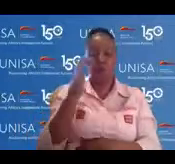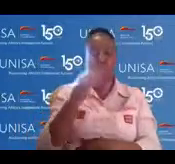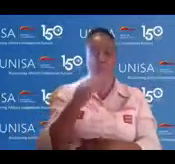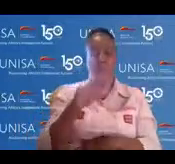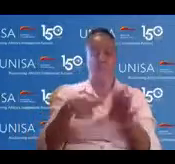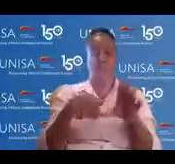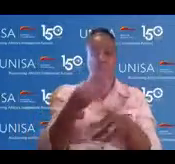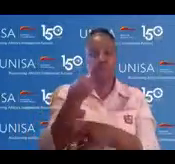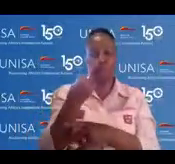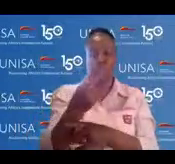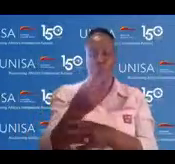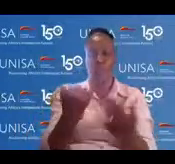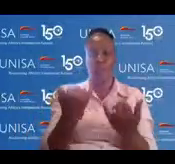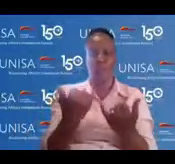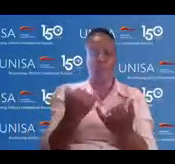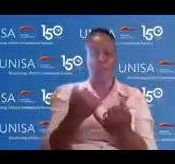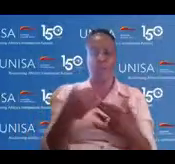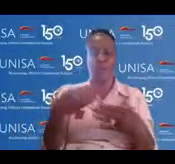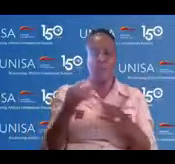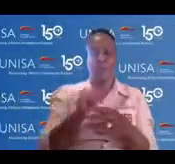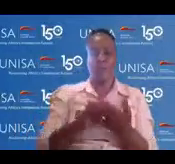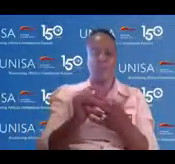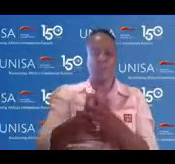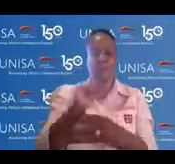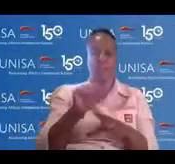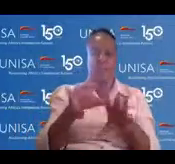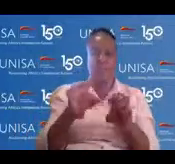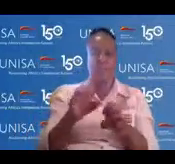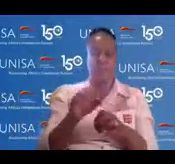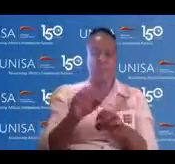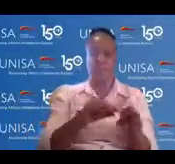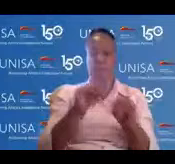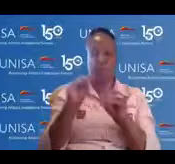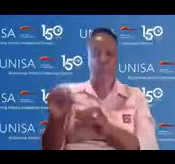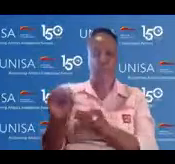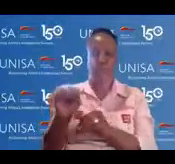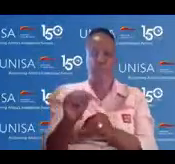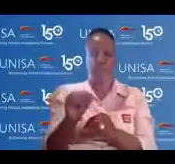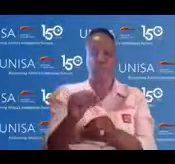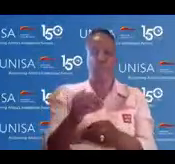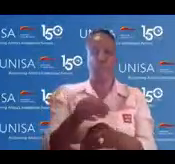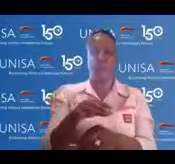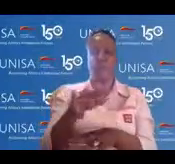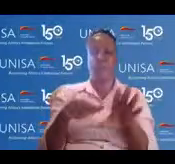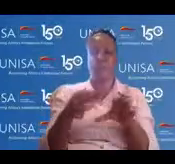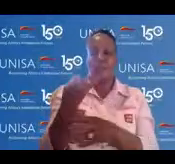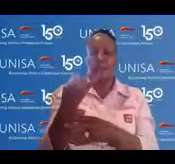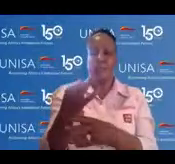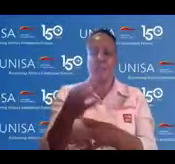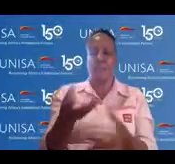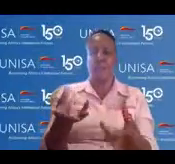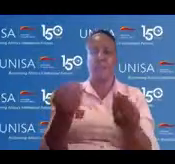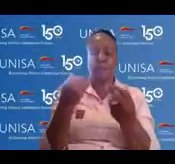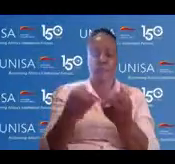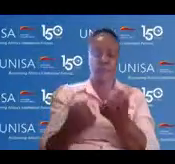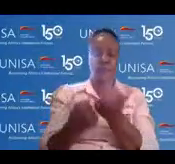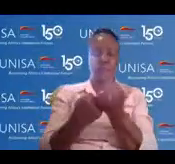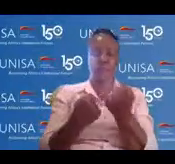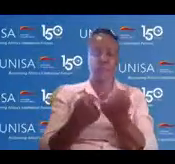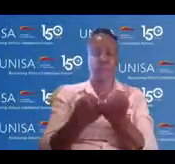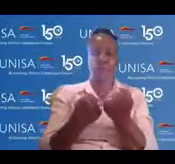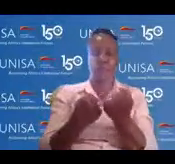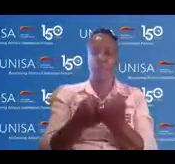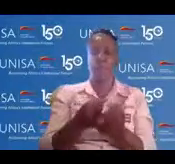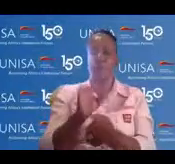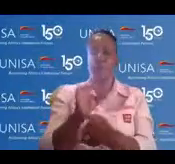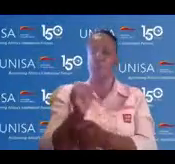start writing the exams, we now move to step 3, finding support. And what type of support do we offer as an institution? When I started